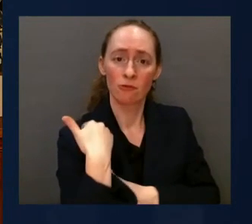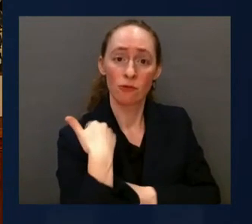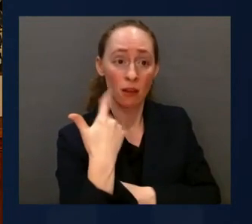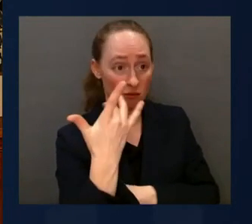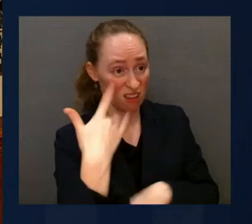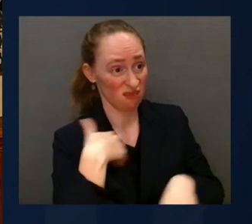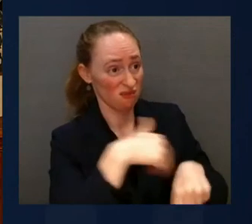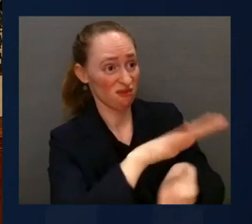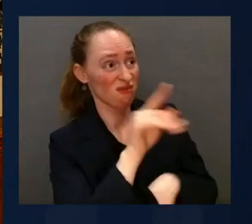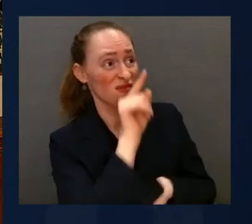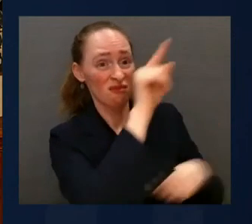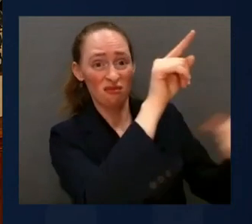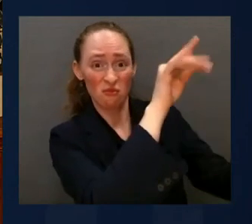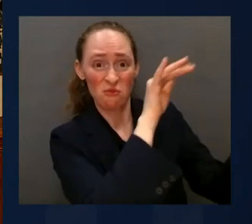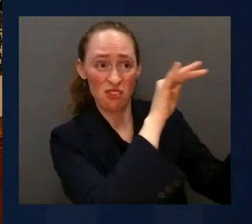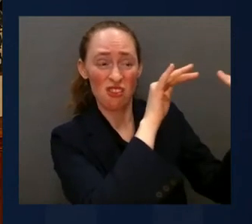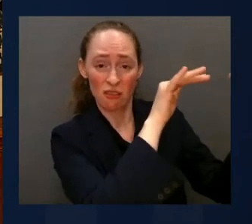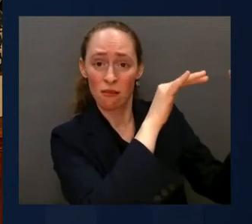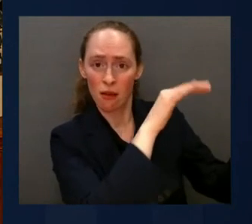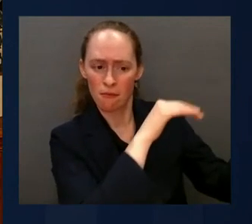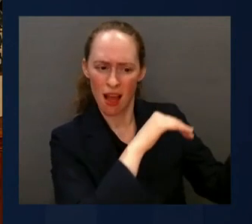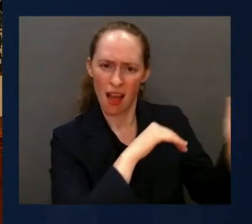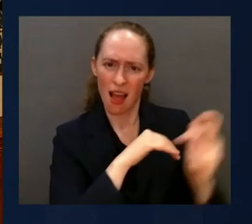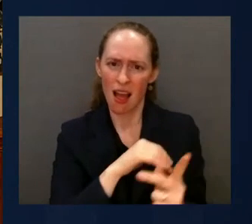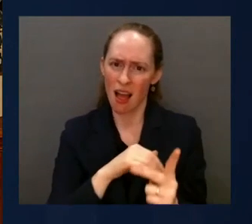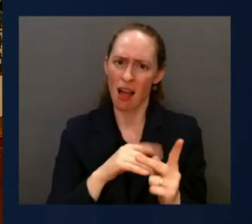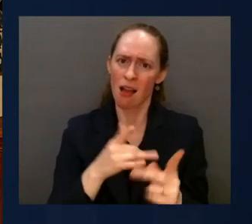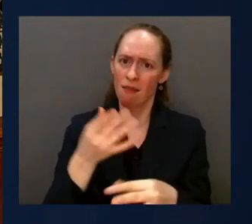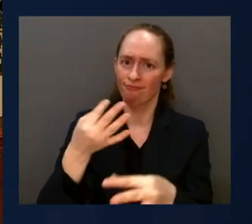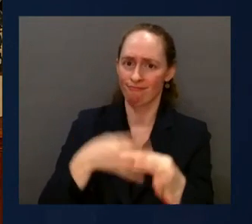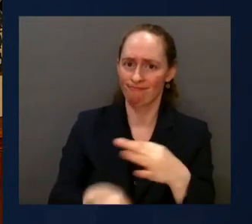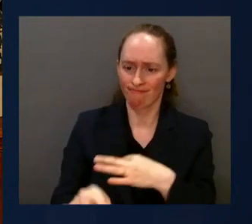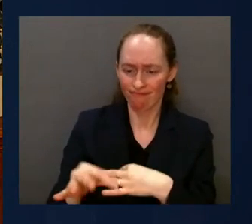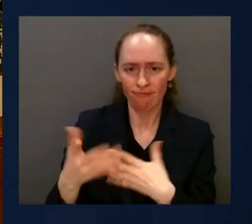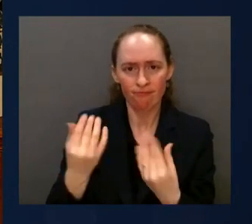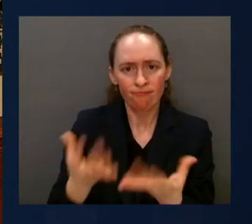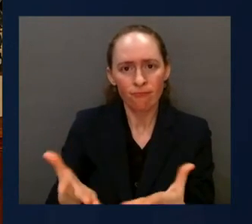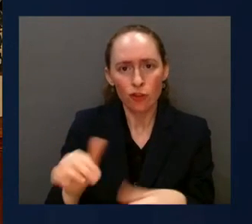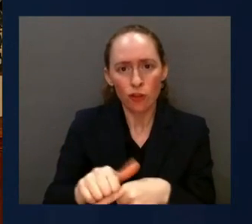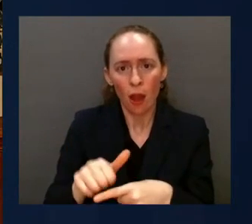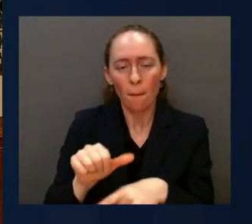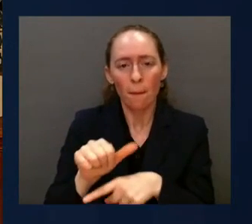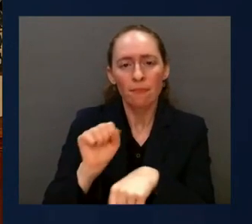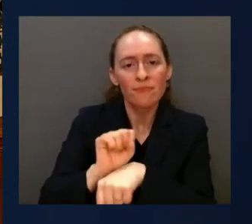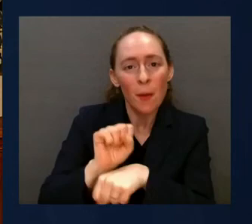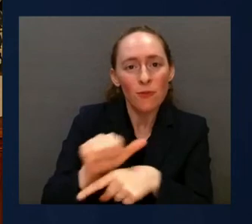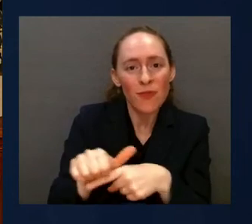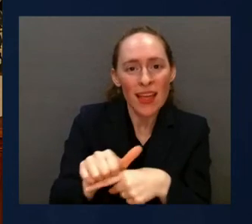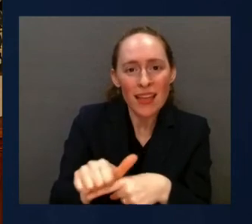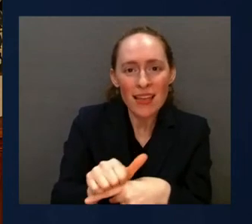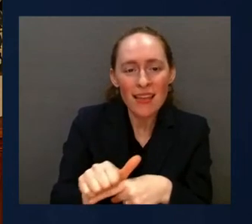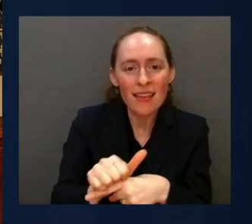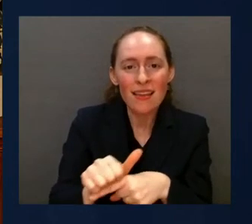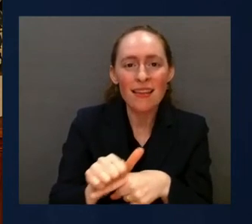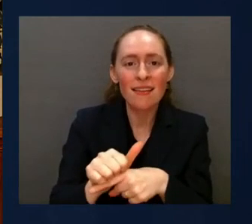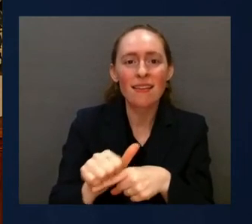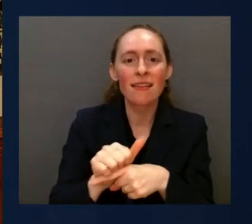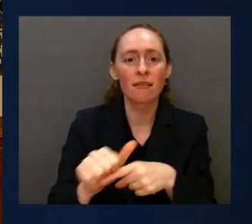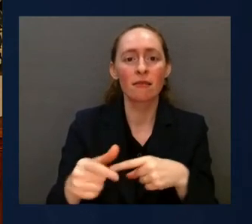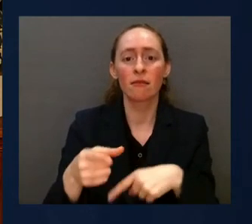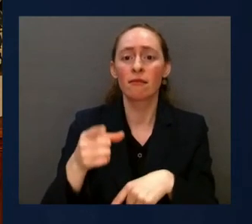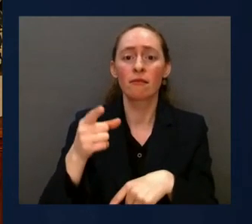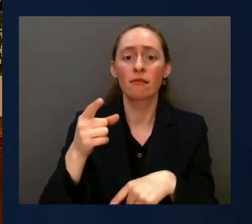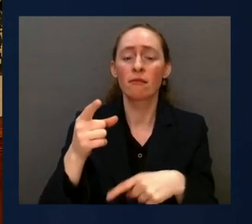they come to return to civilian life. Helping veterans afford the rent, because no one should be homeless in America, especially someone